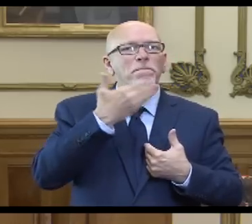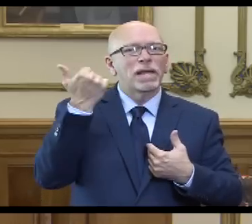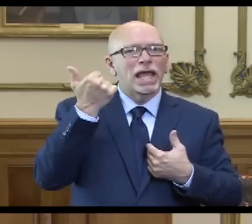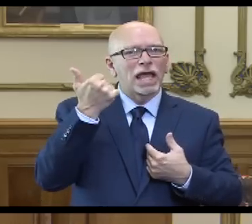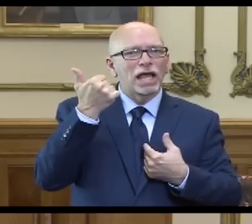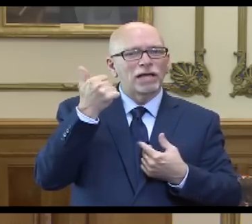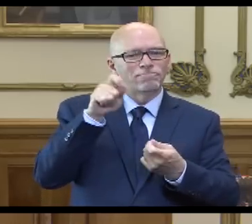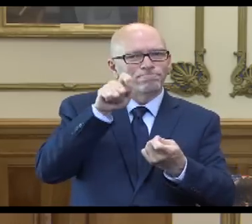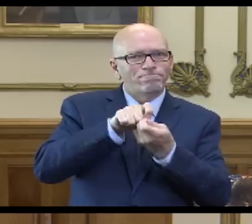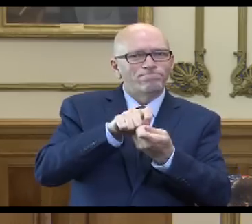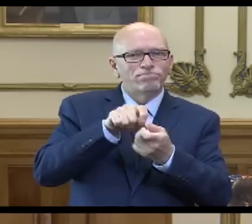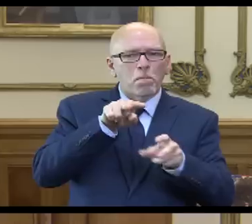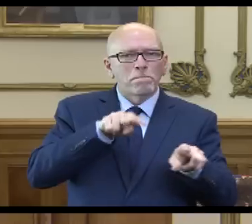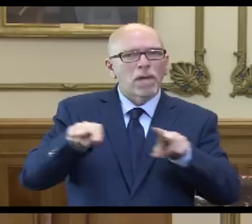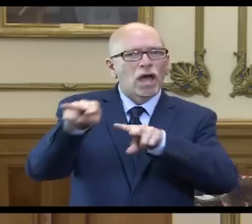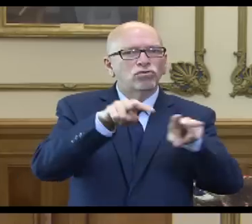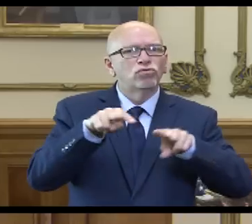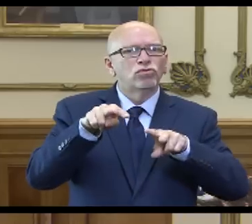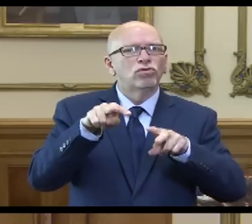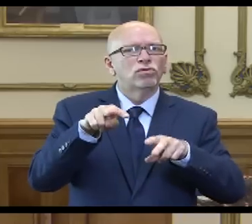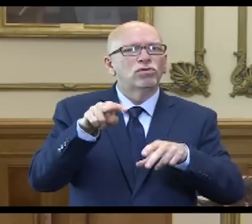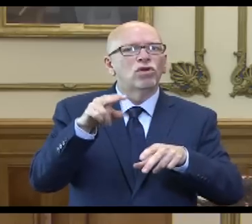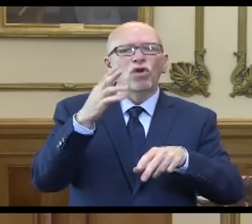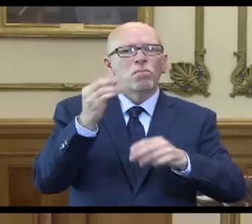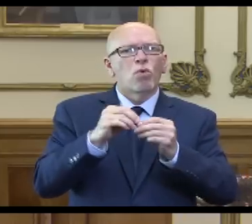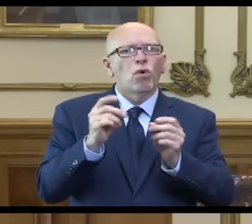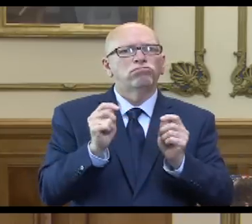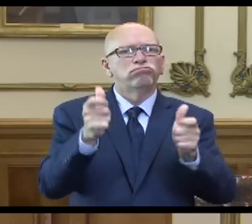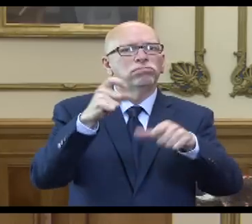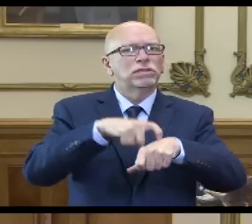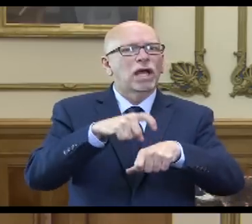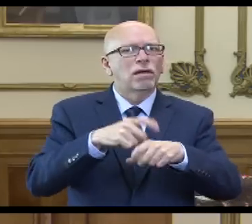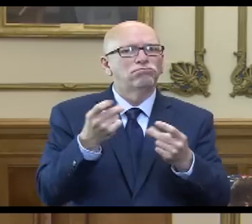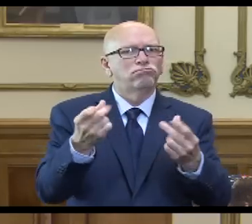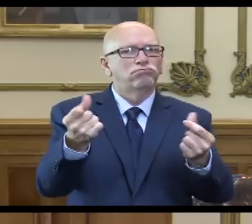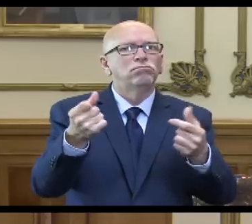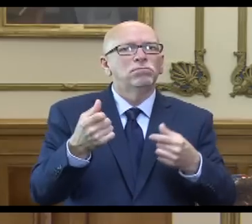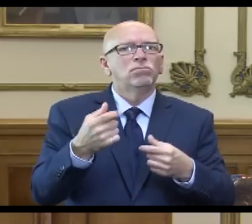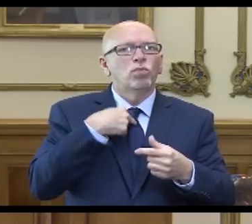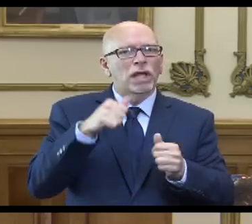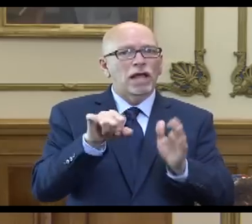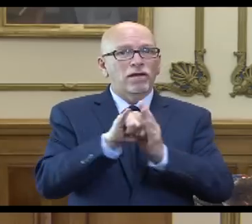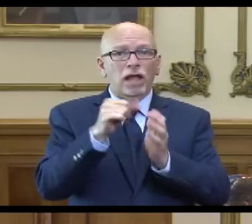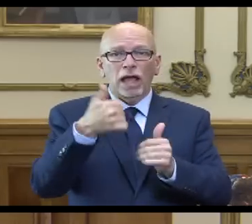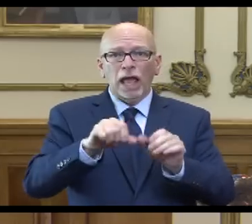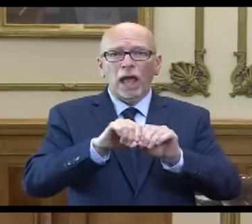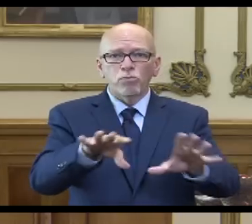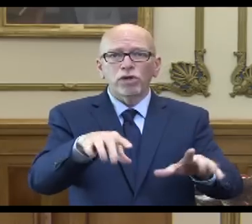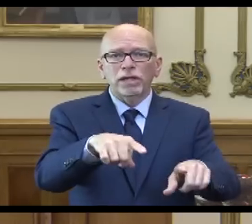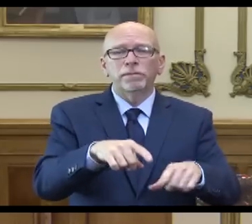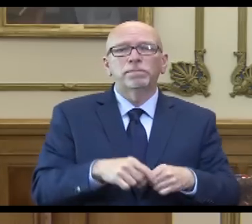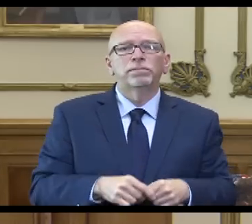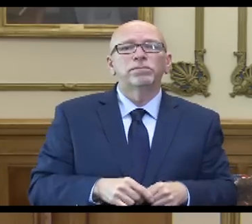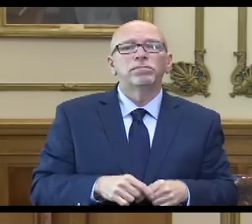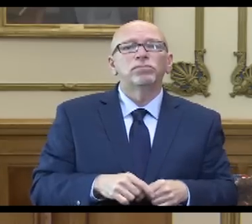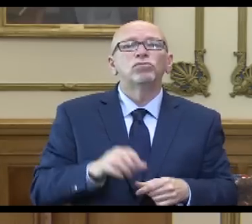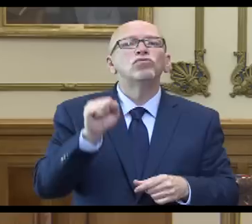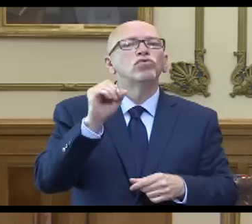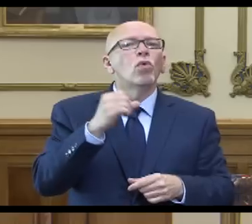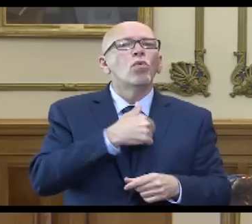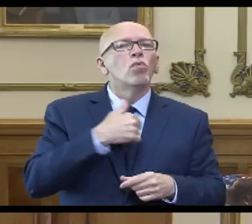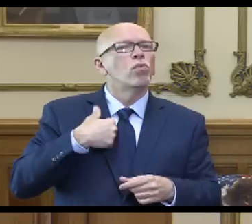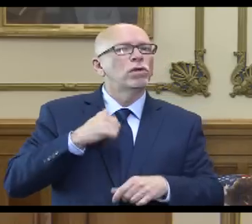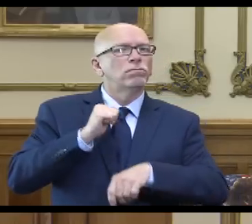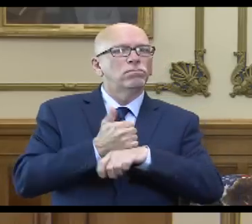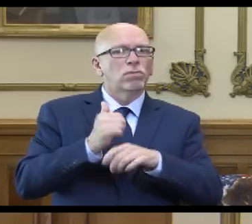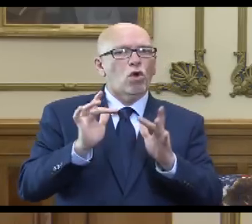real-time monitoring, event monitoring for identifying outbreaks. And as part of this, we created an